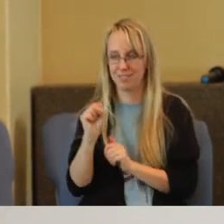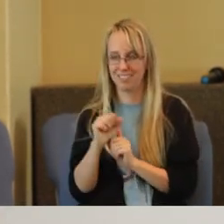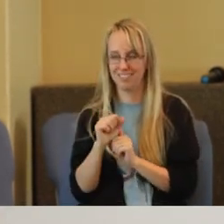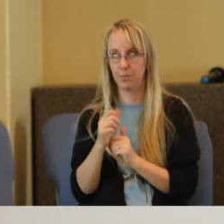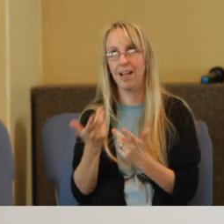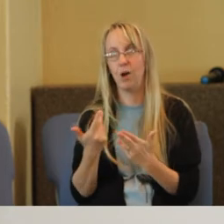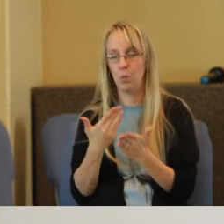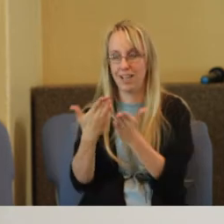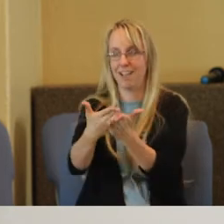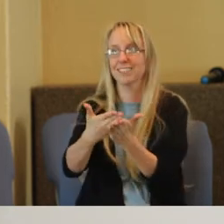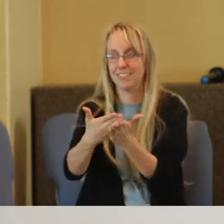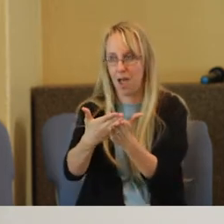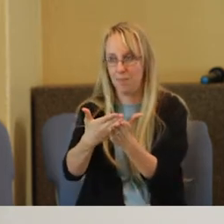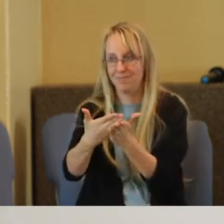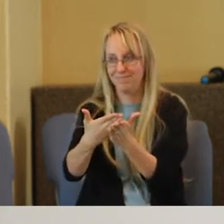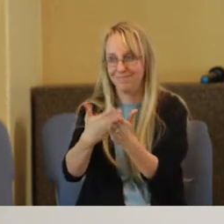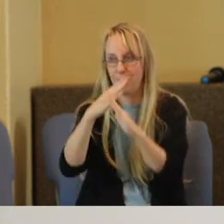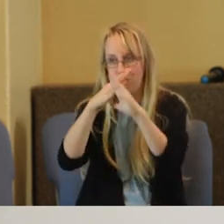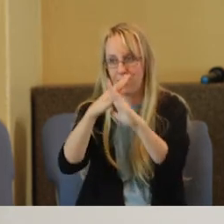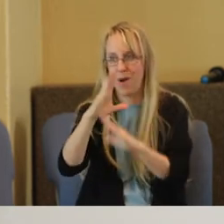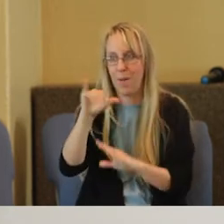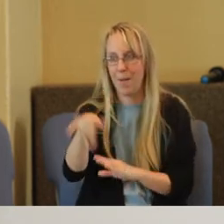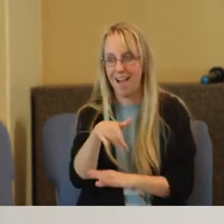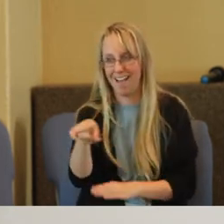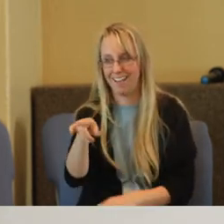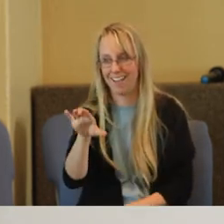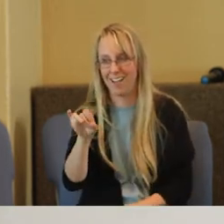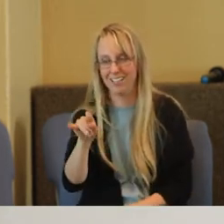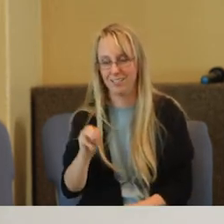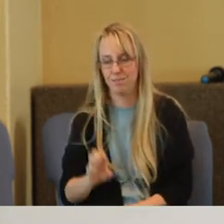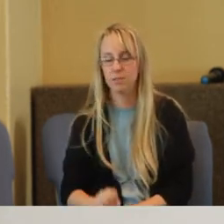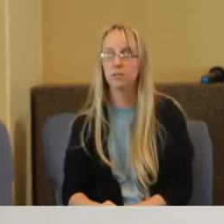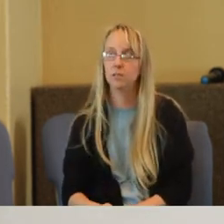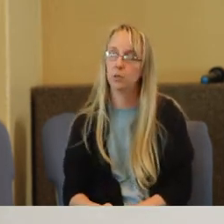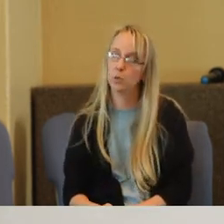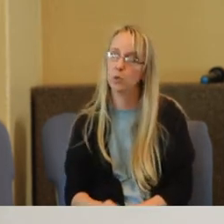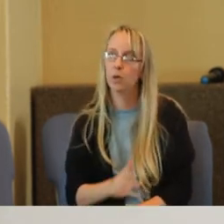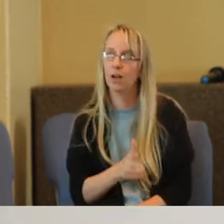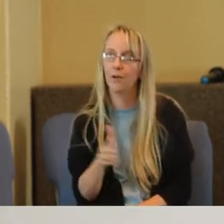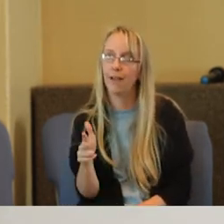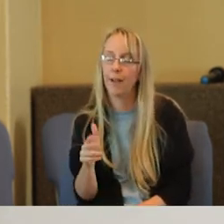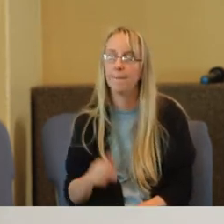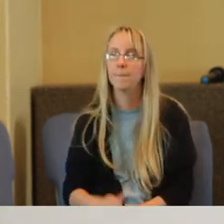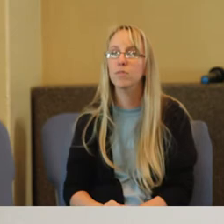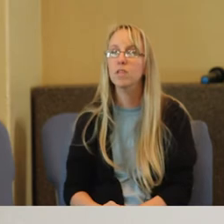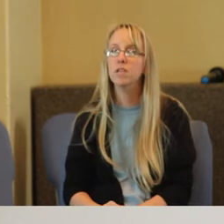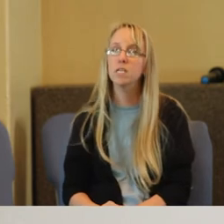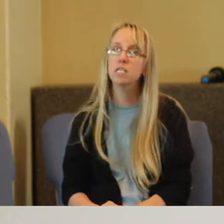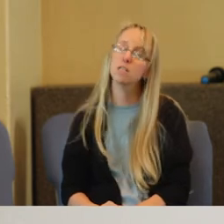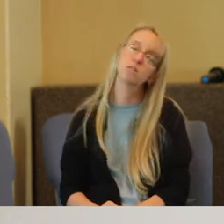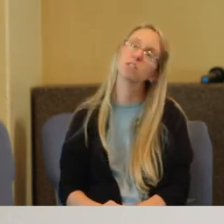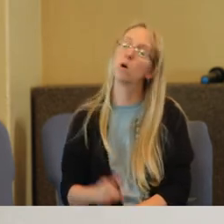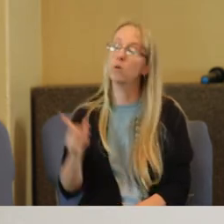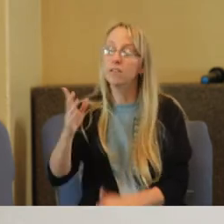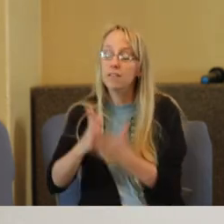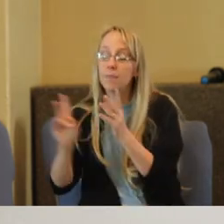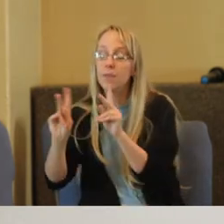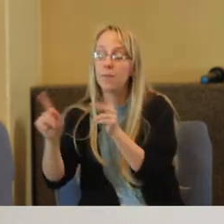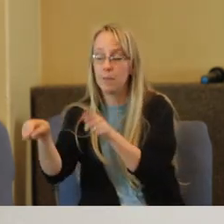customs. And as we got stopped by customs, some of the folks that were with us, they were